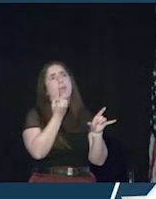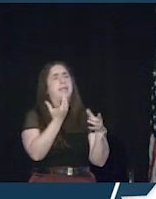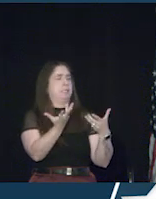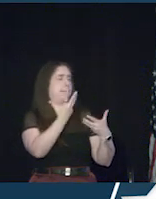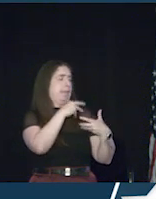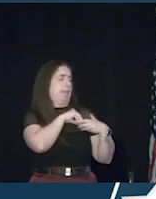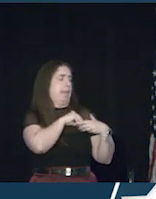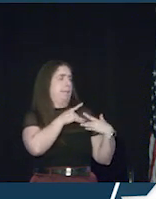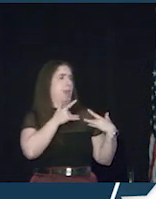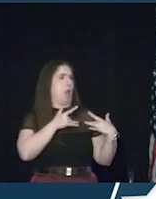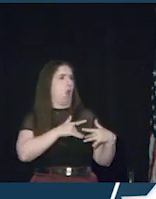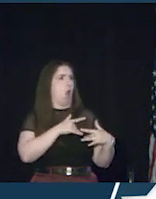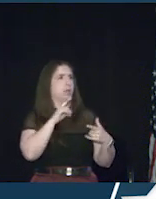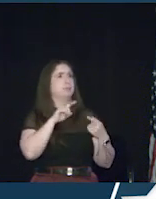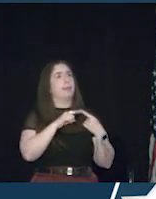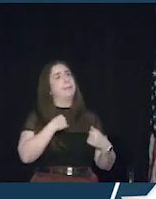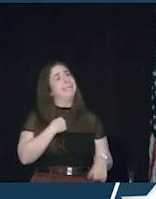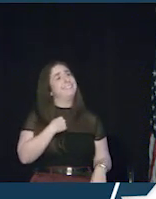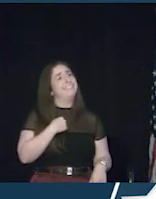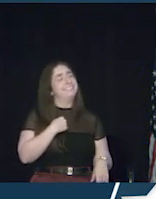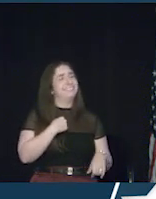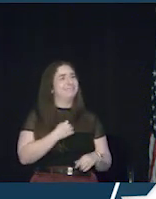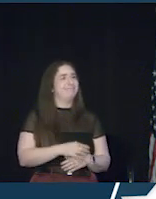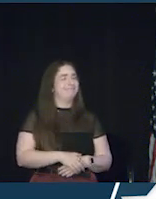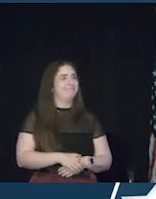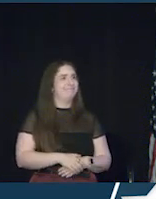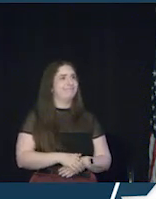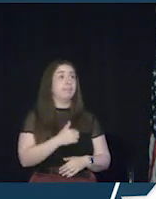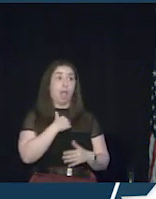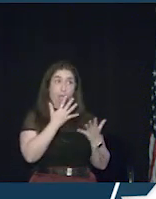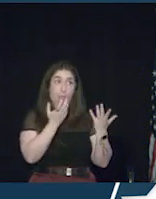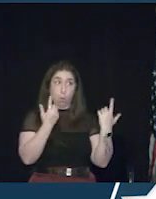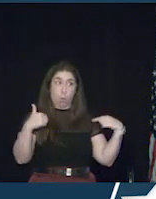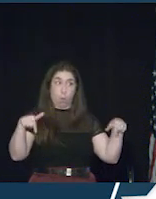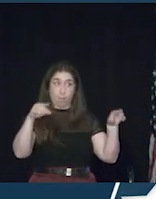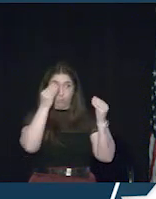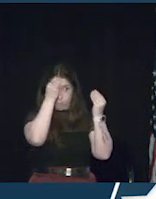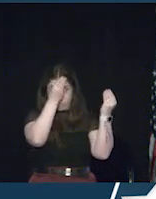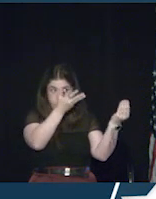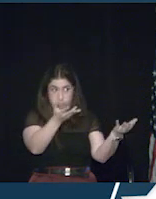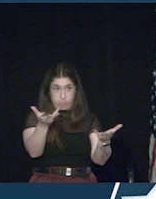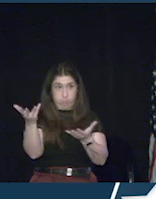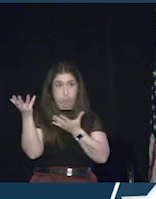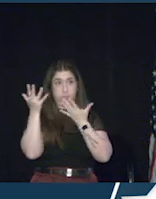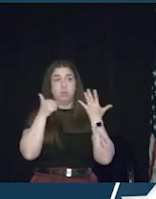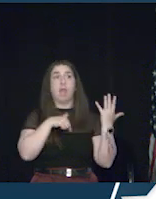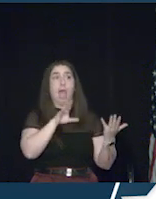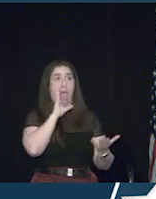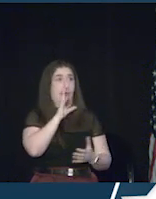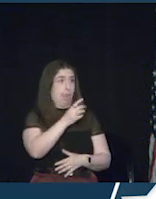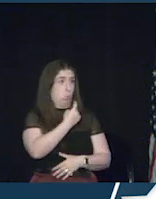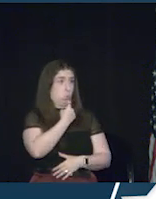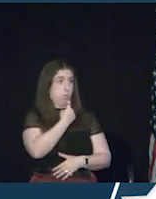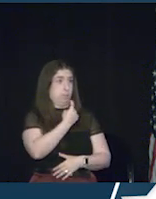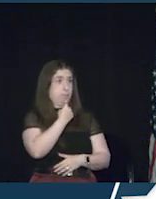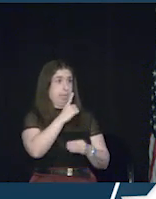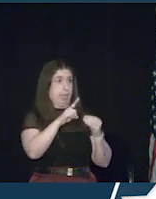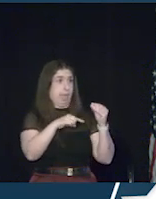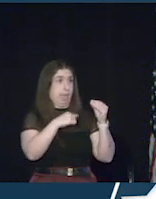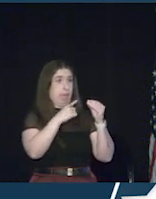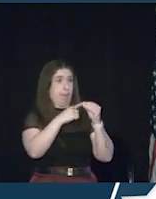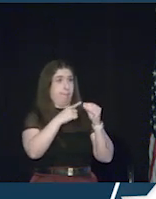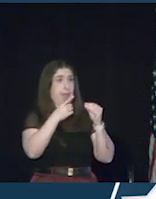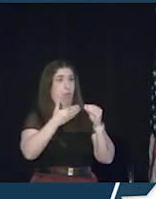my heart to me. And but just so you know, but I will say about on next